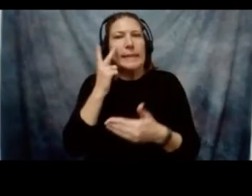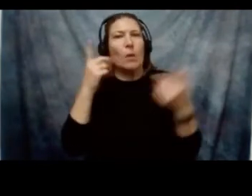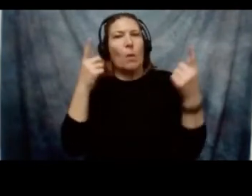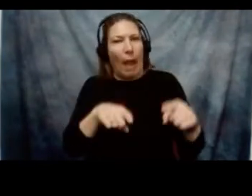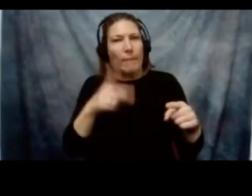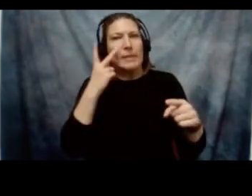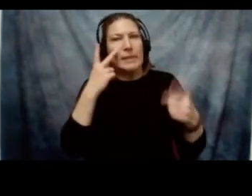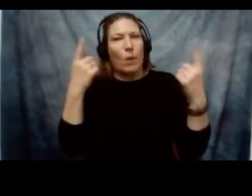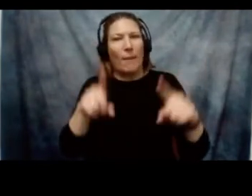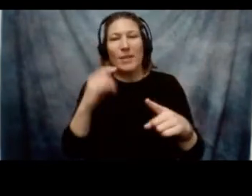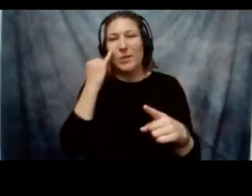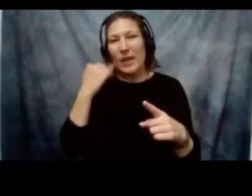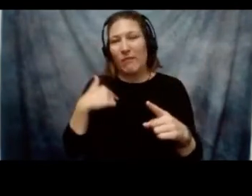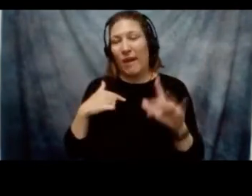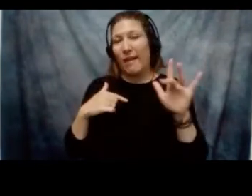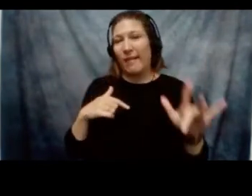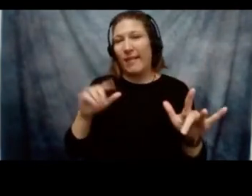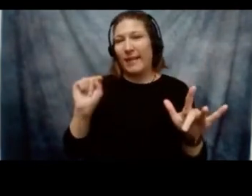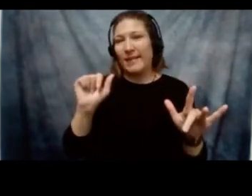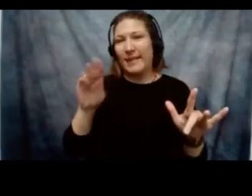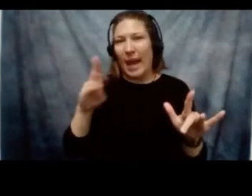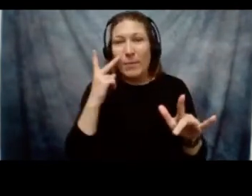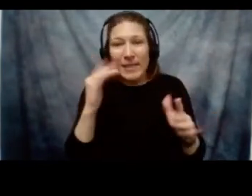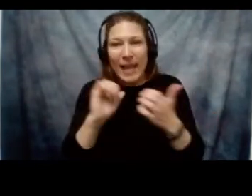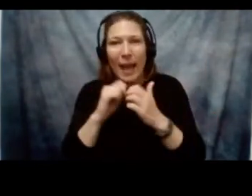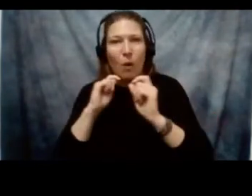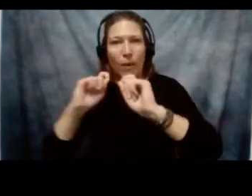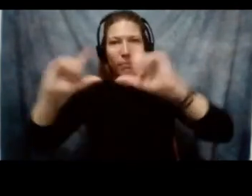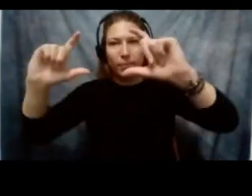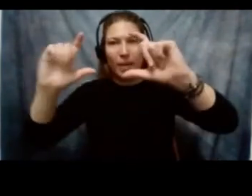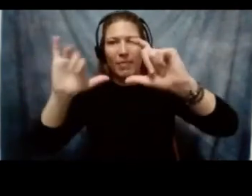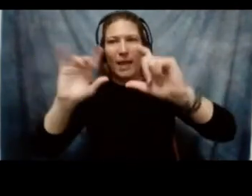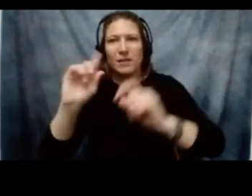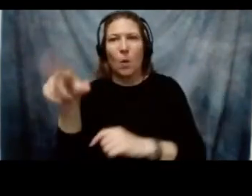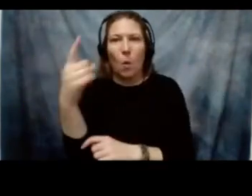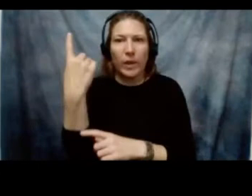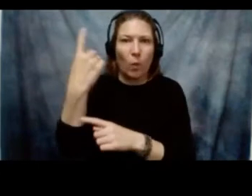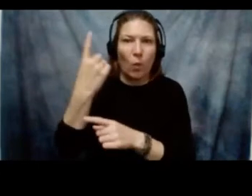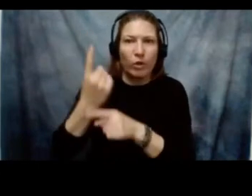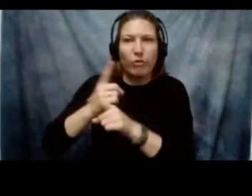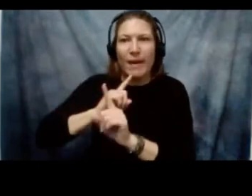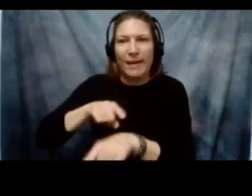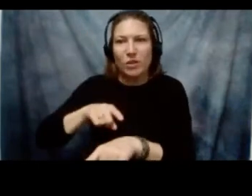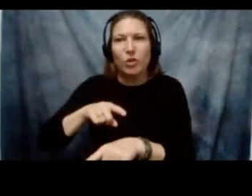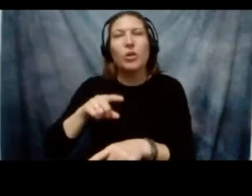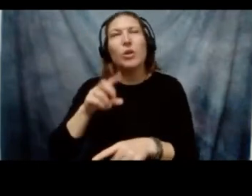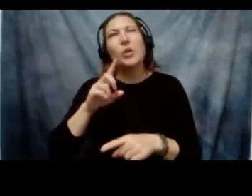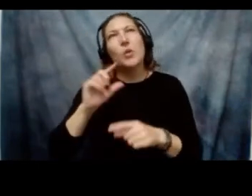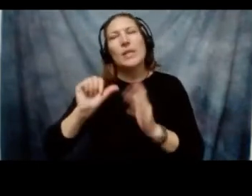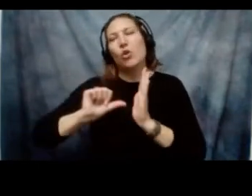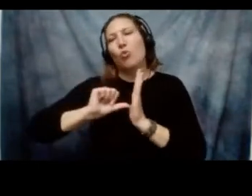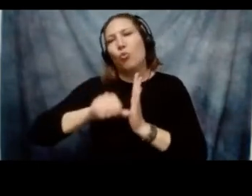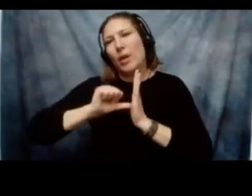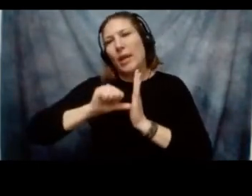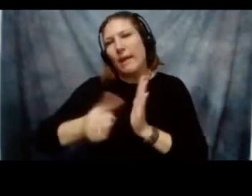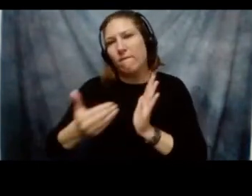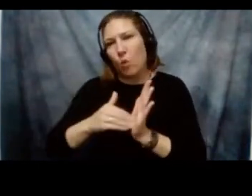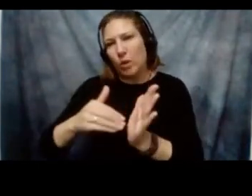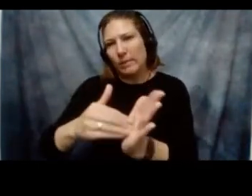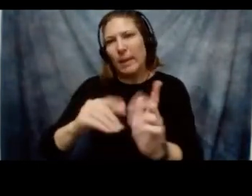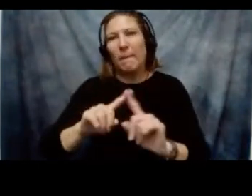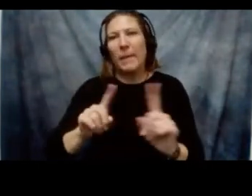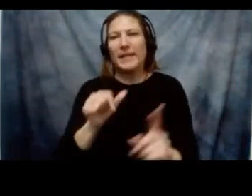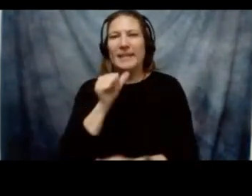slide. So sure, it's reinforcement, but it's not really assessing my knowledge. So what could I